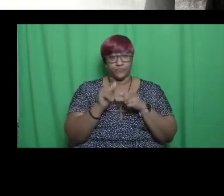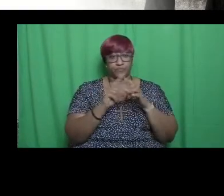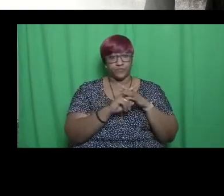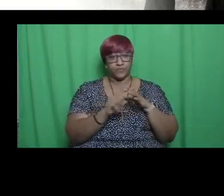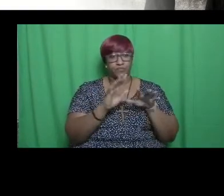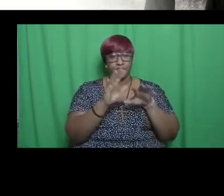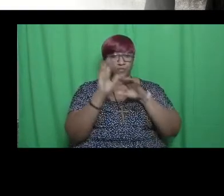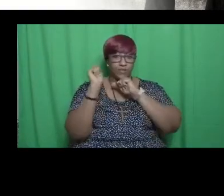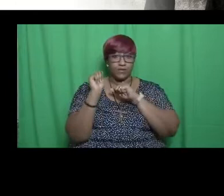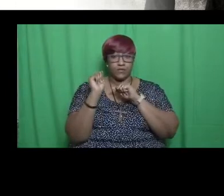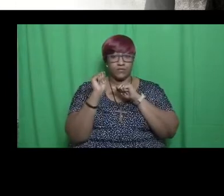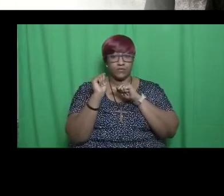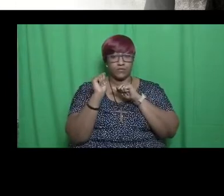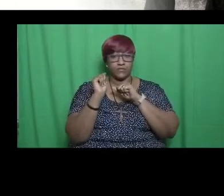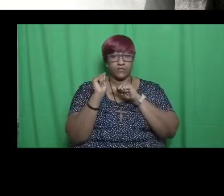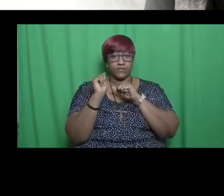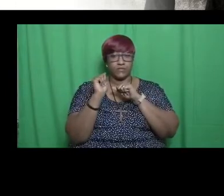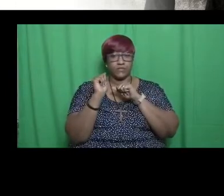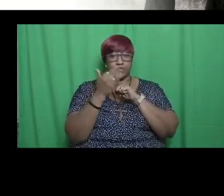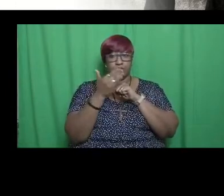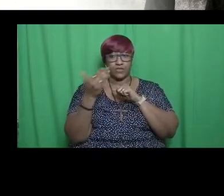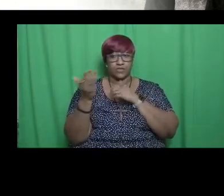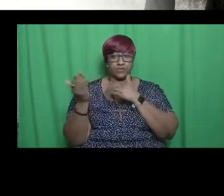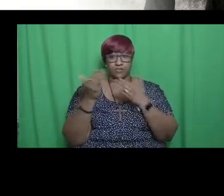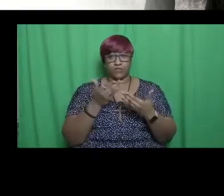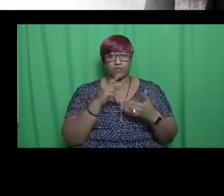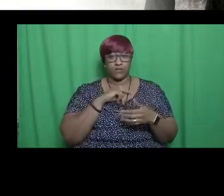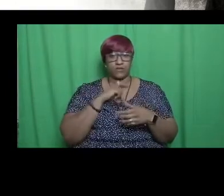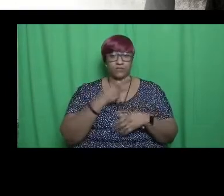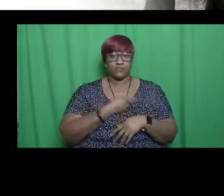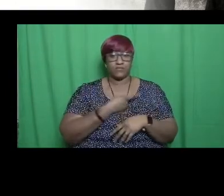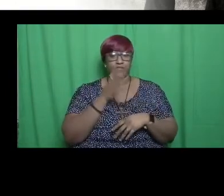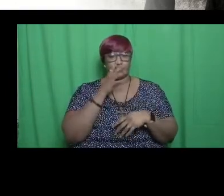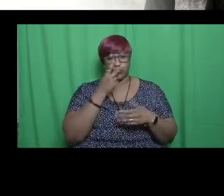want to avoid the triggers. And we're